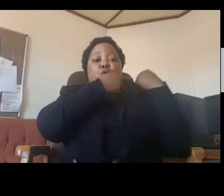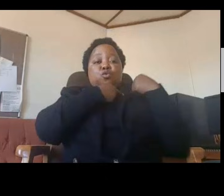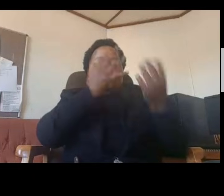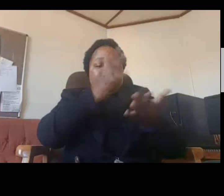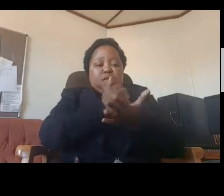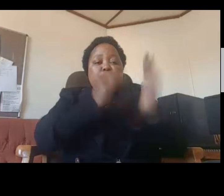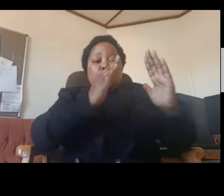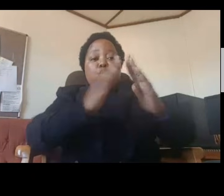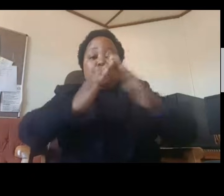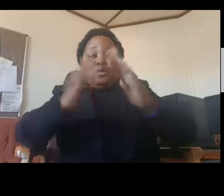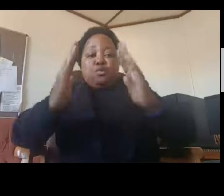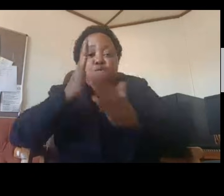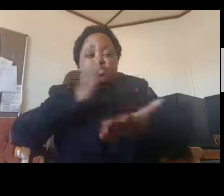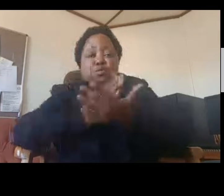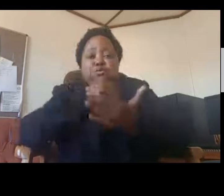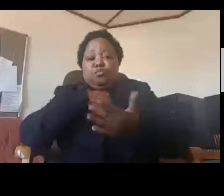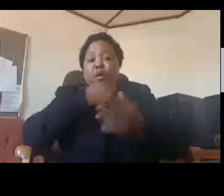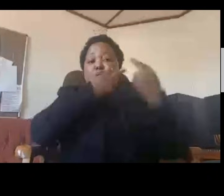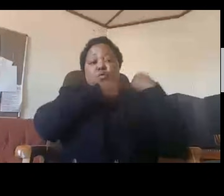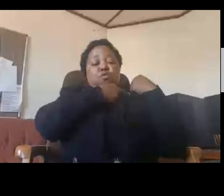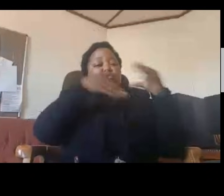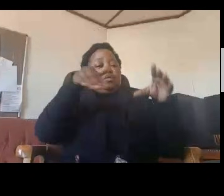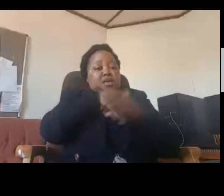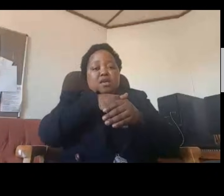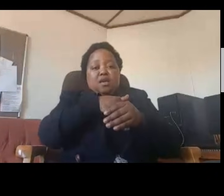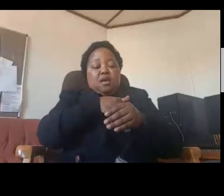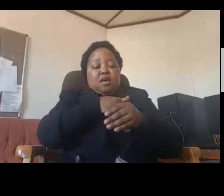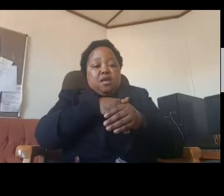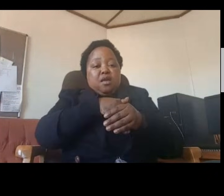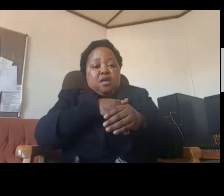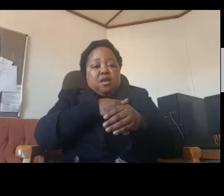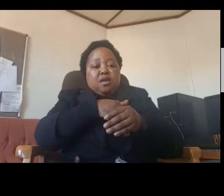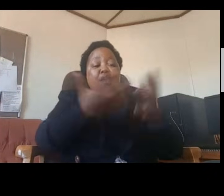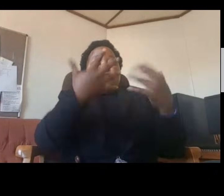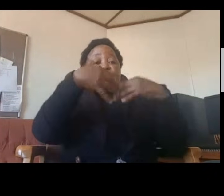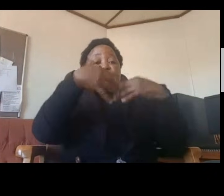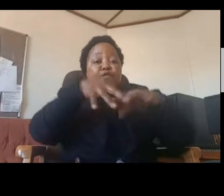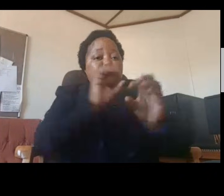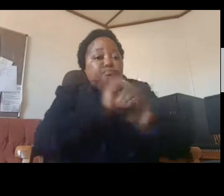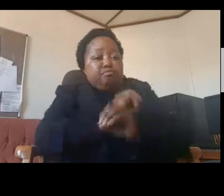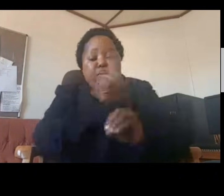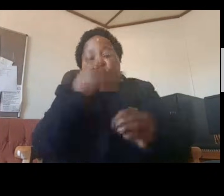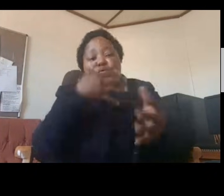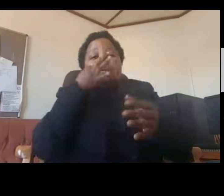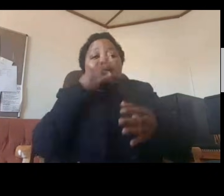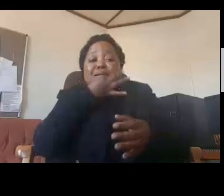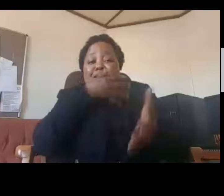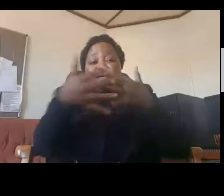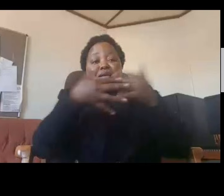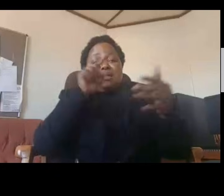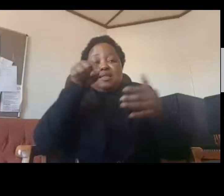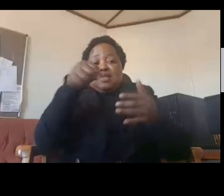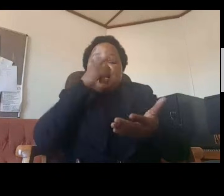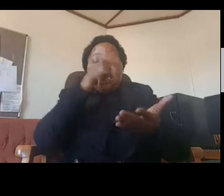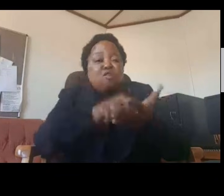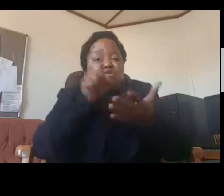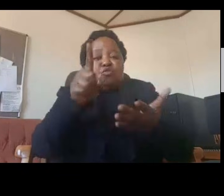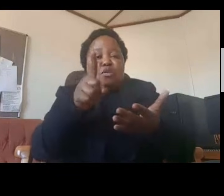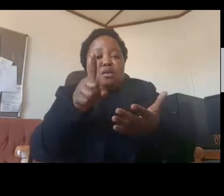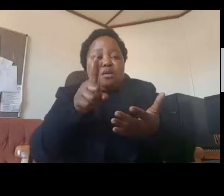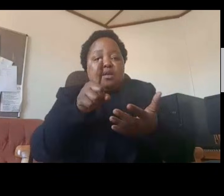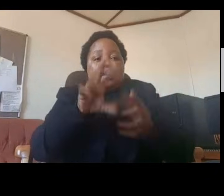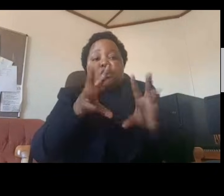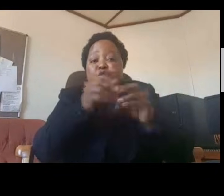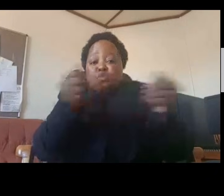it's not my role to get involved, it's not my role to say anything, this needs to be resolved at the family level, this needs to be